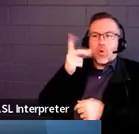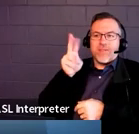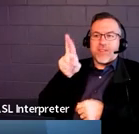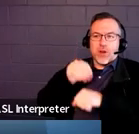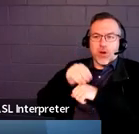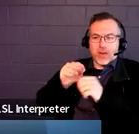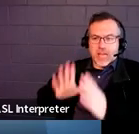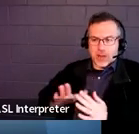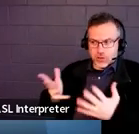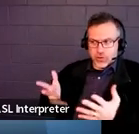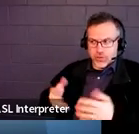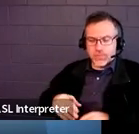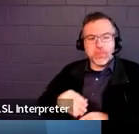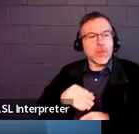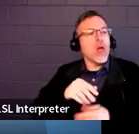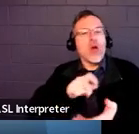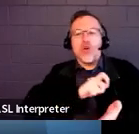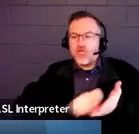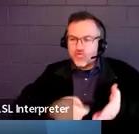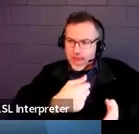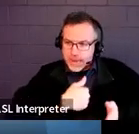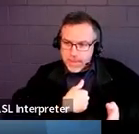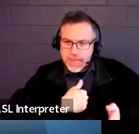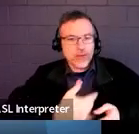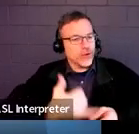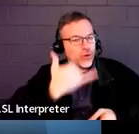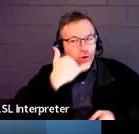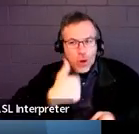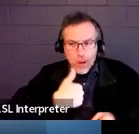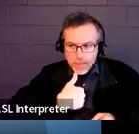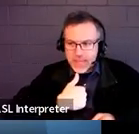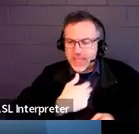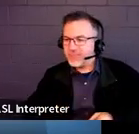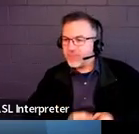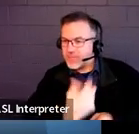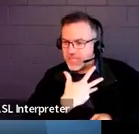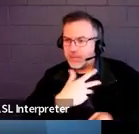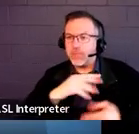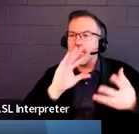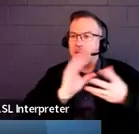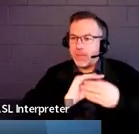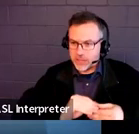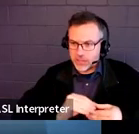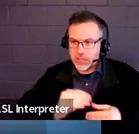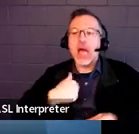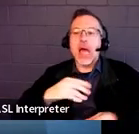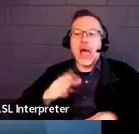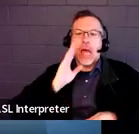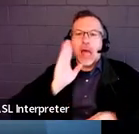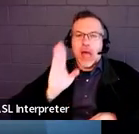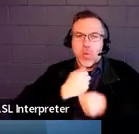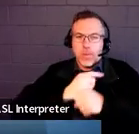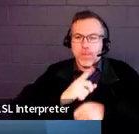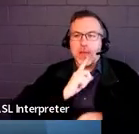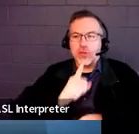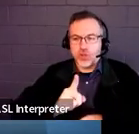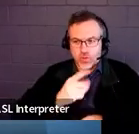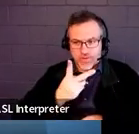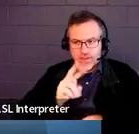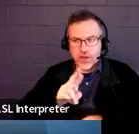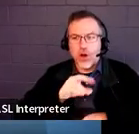Write me, call me, send me a message in a bottle, and I will make sure that a VR counselor contacts you.